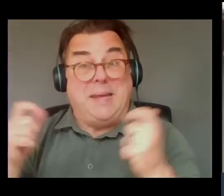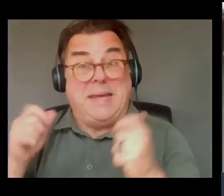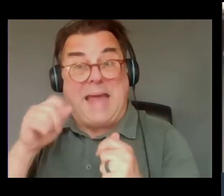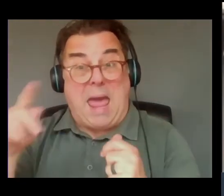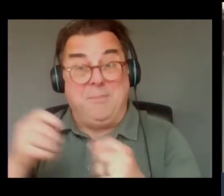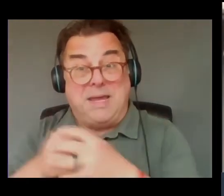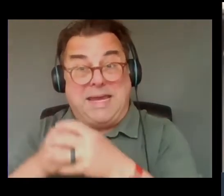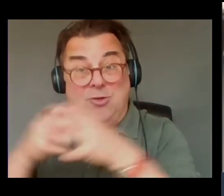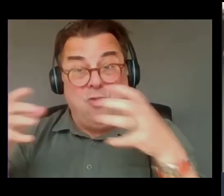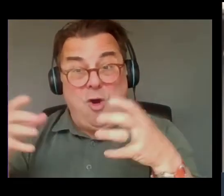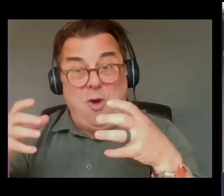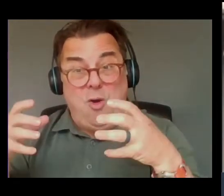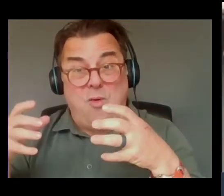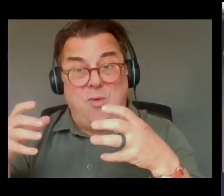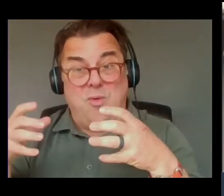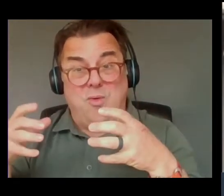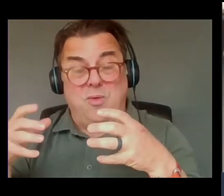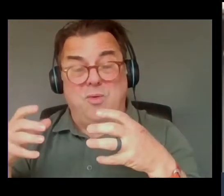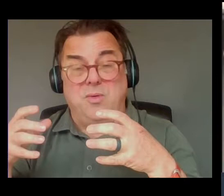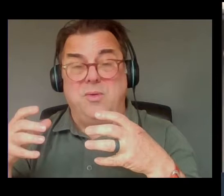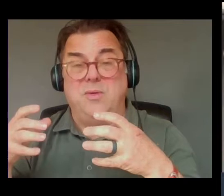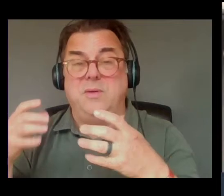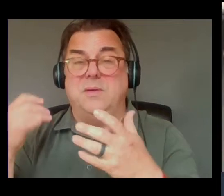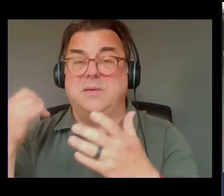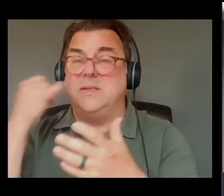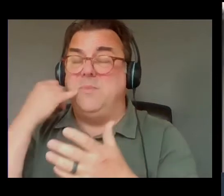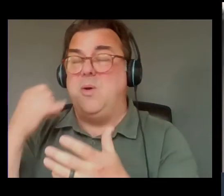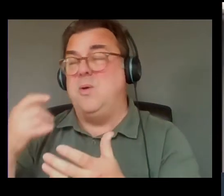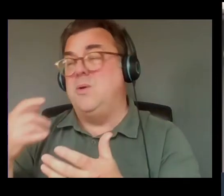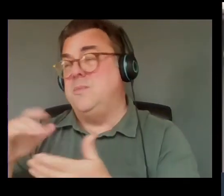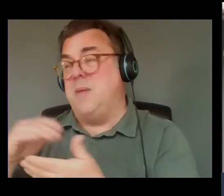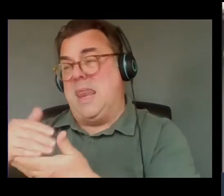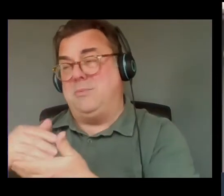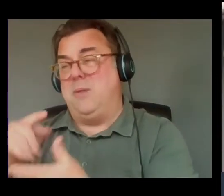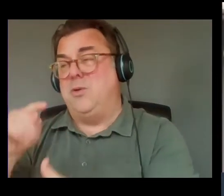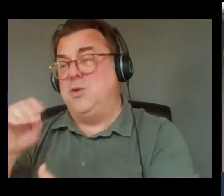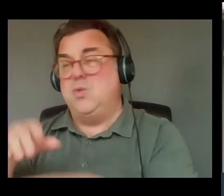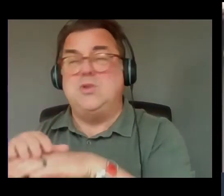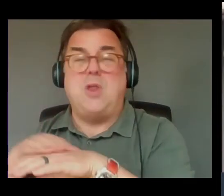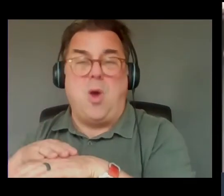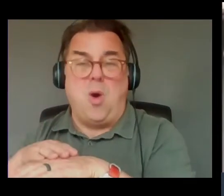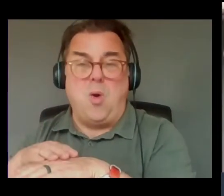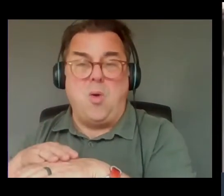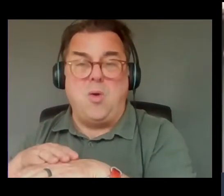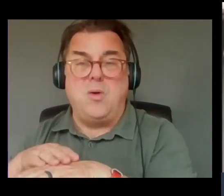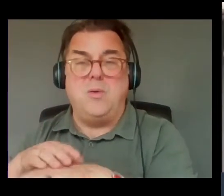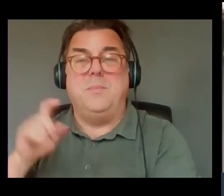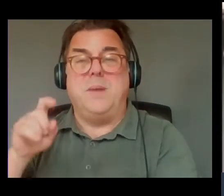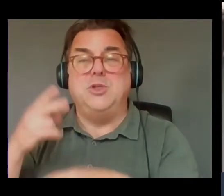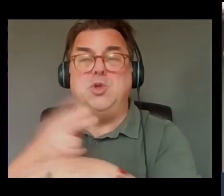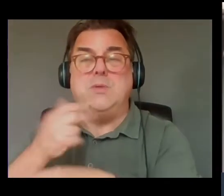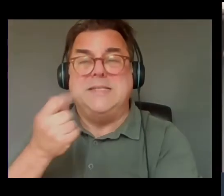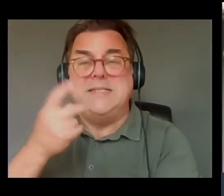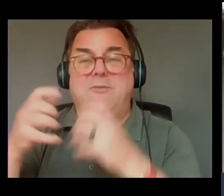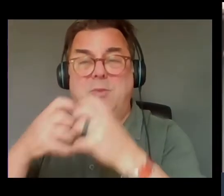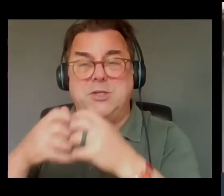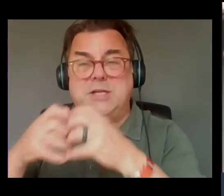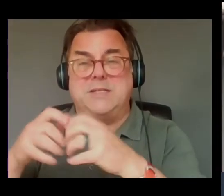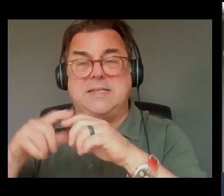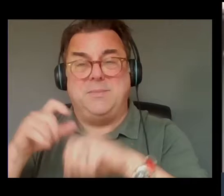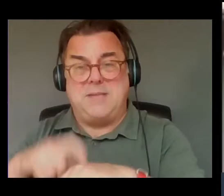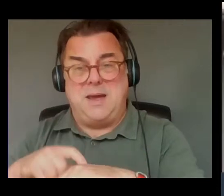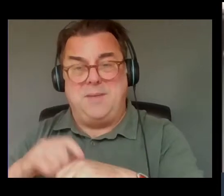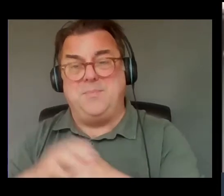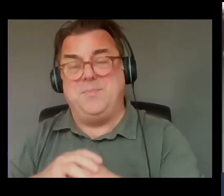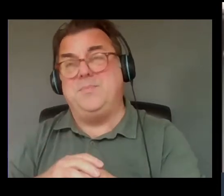is, say it's too slow to run on your laptop, so you need to scale across a cluster of machines, you still are developing